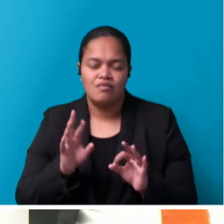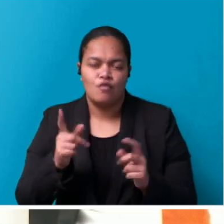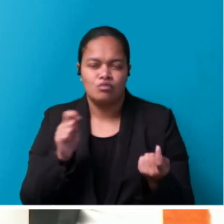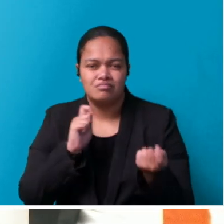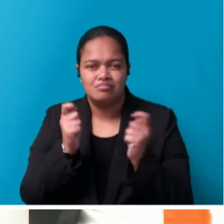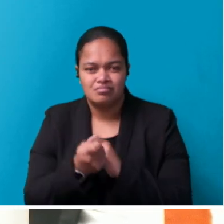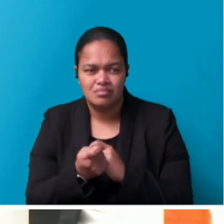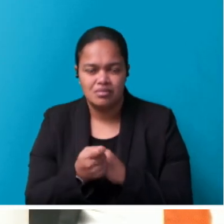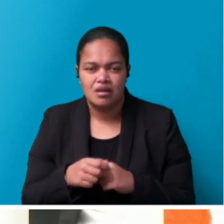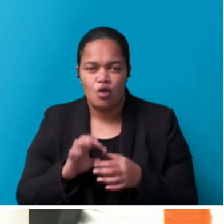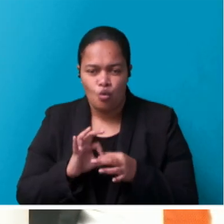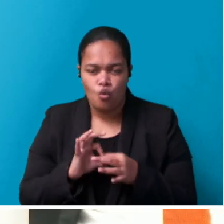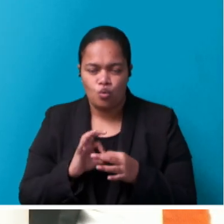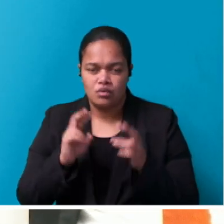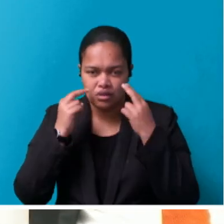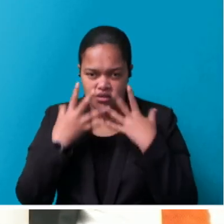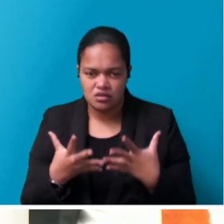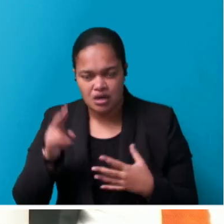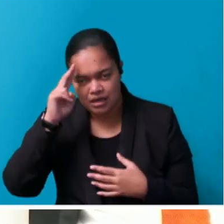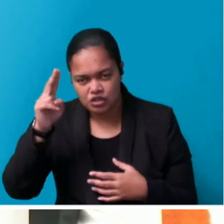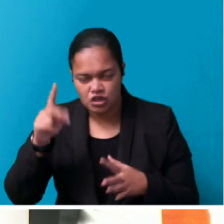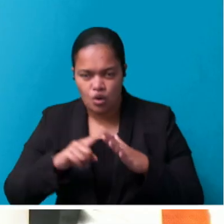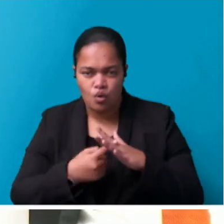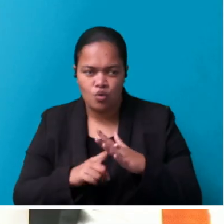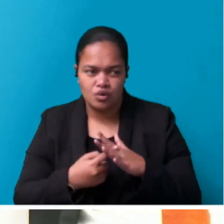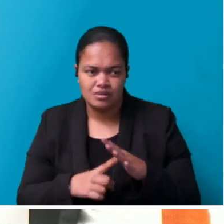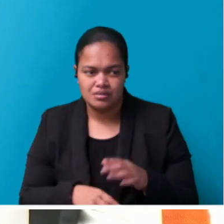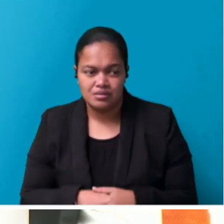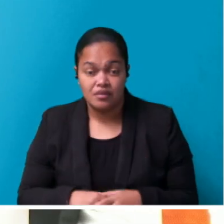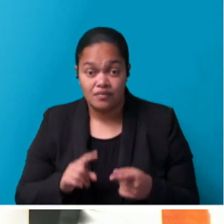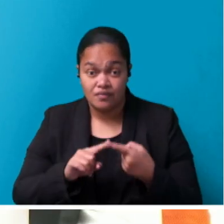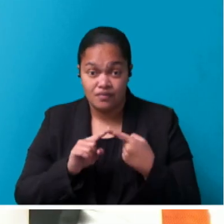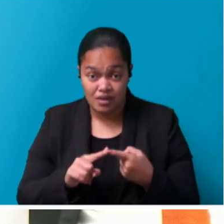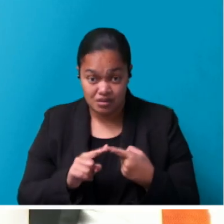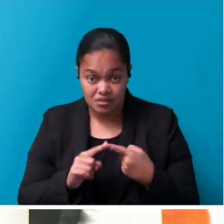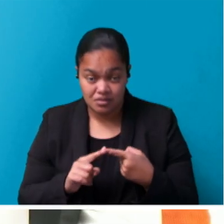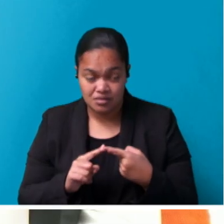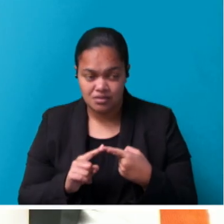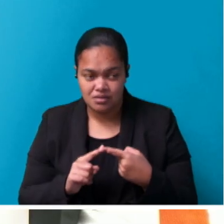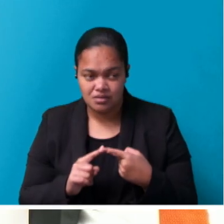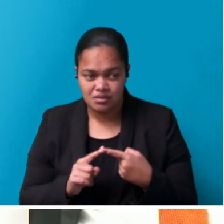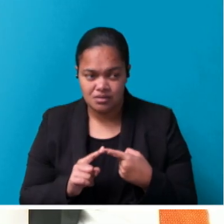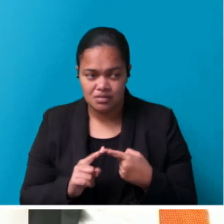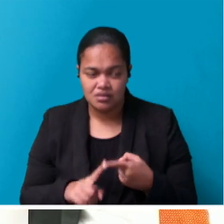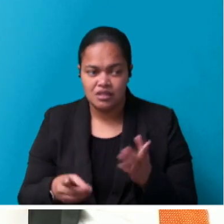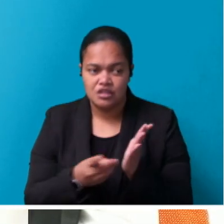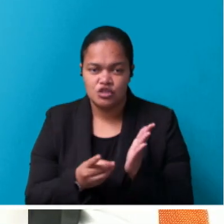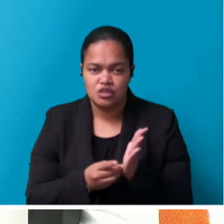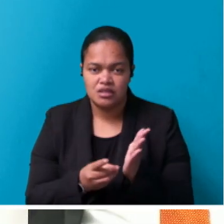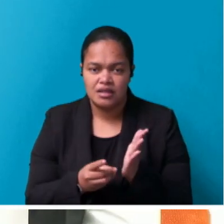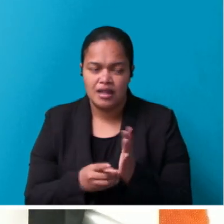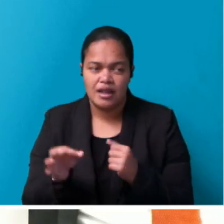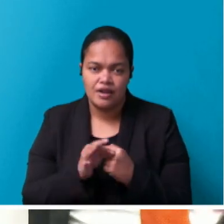addressing our own unique national context. The first pillar, Honourable Speaker, is digital infrastructure